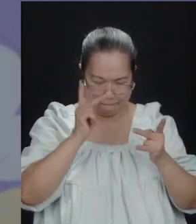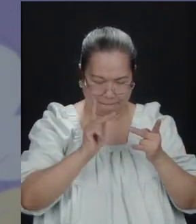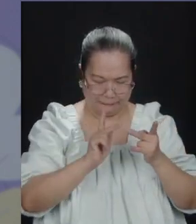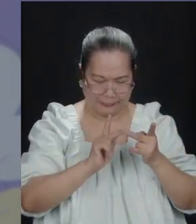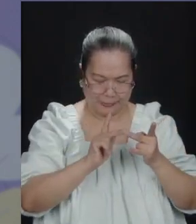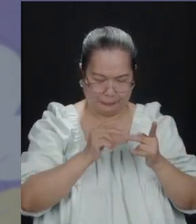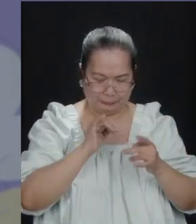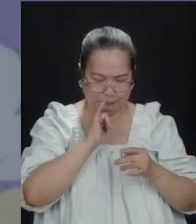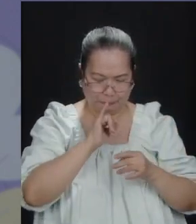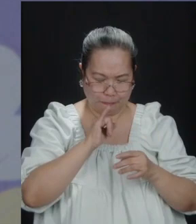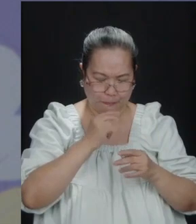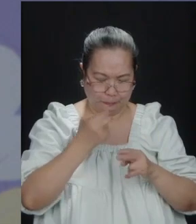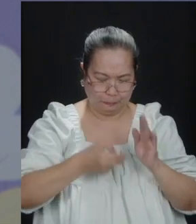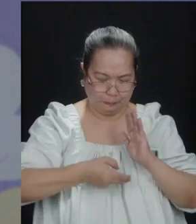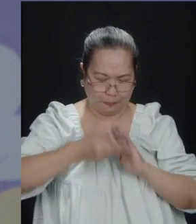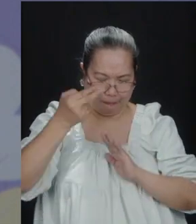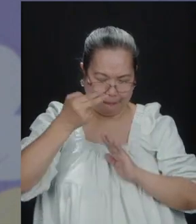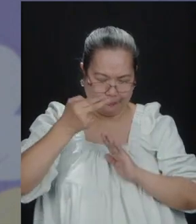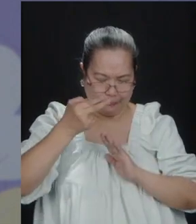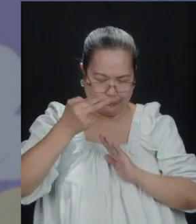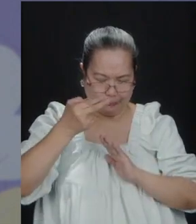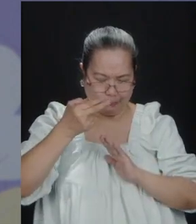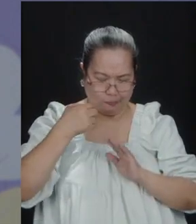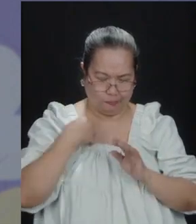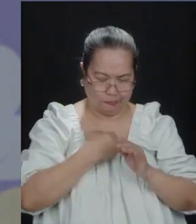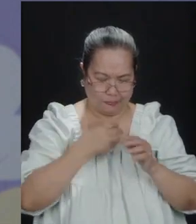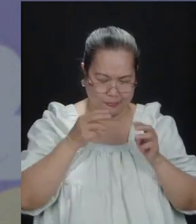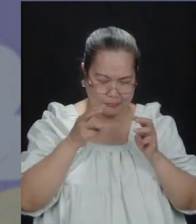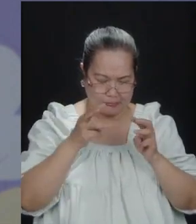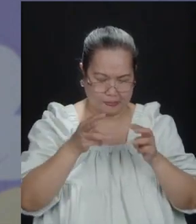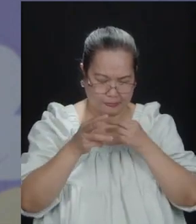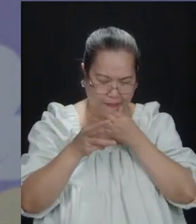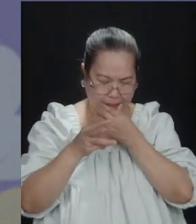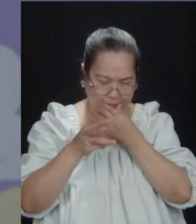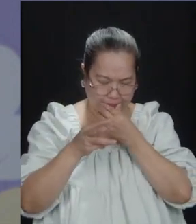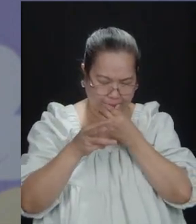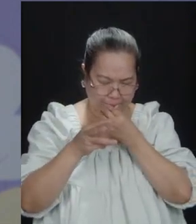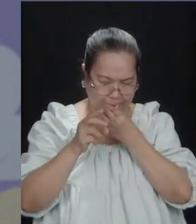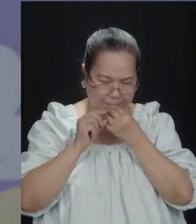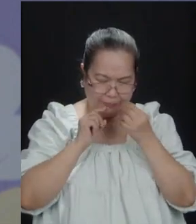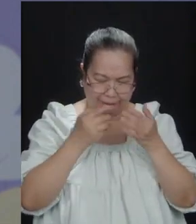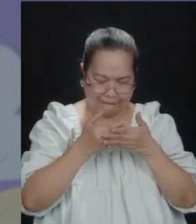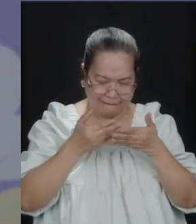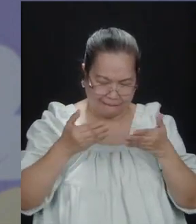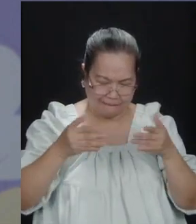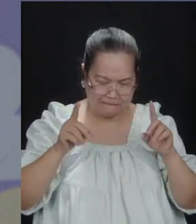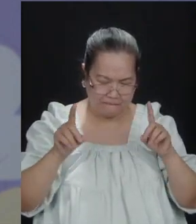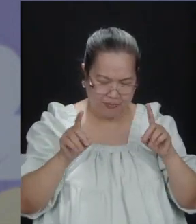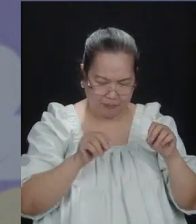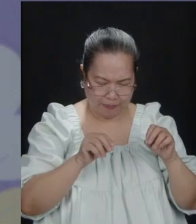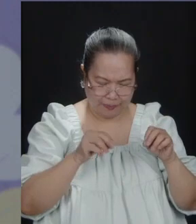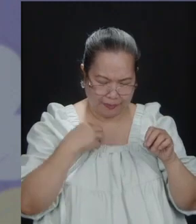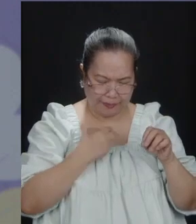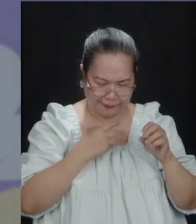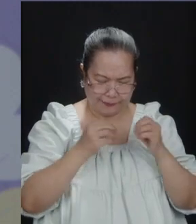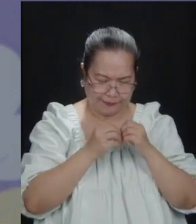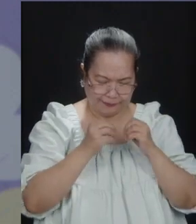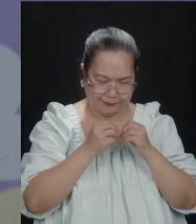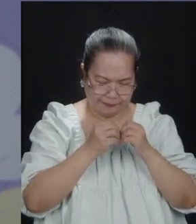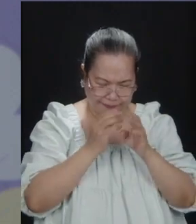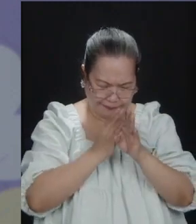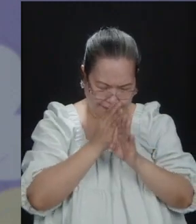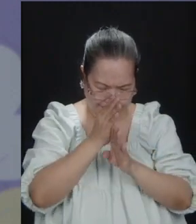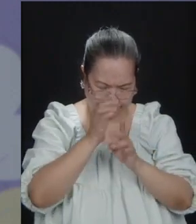perspectives will be higher, that our ways of doing things will be more aligned